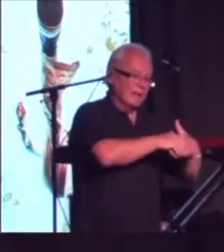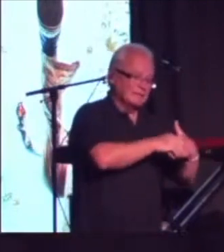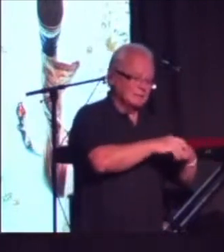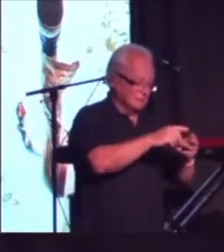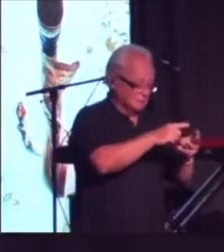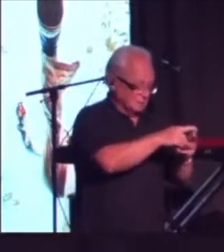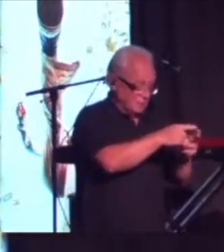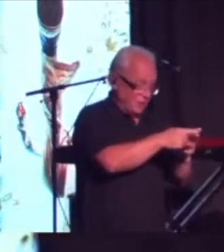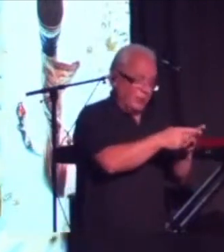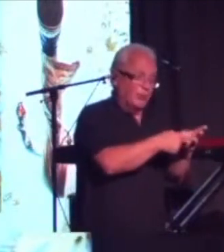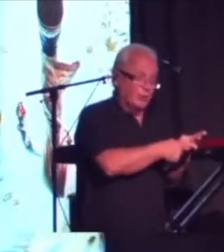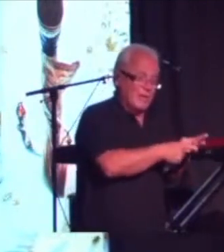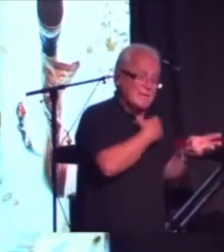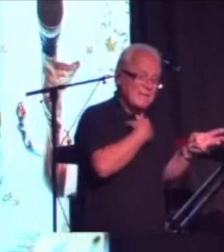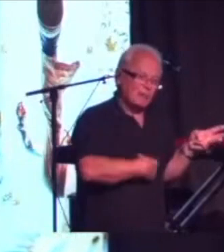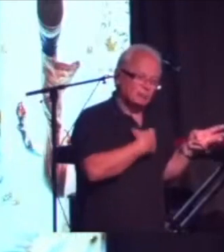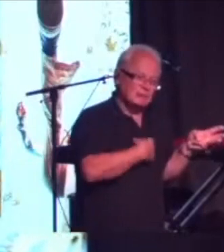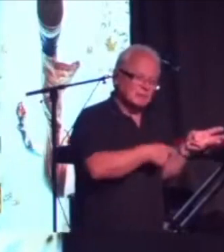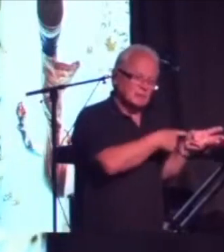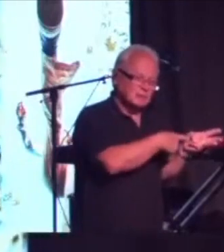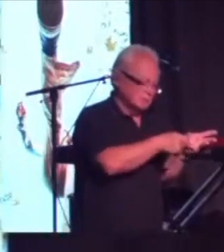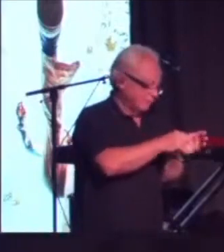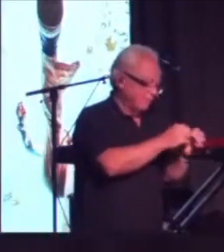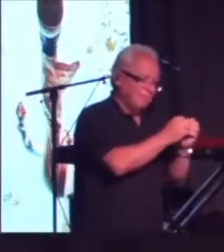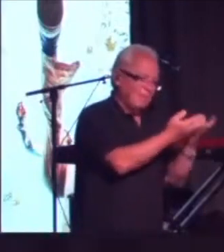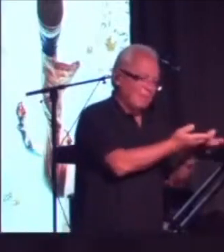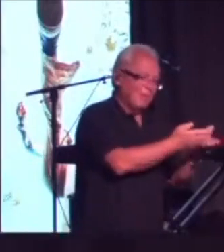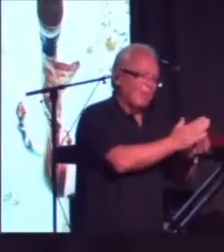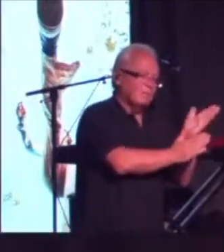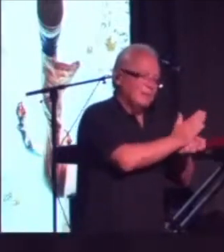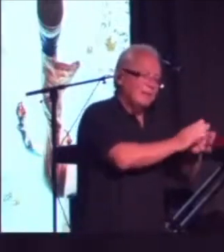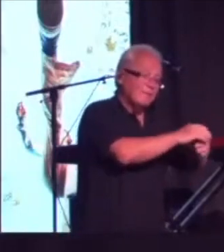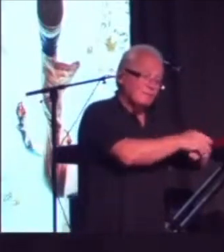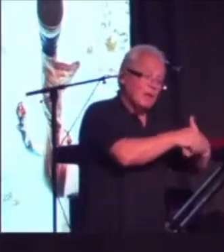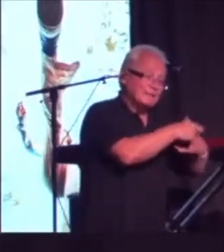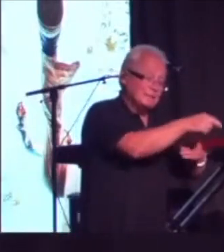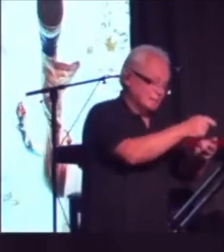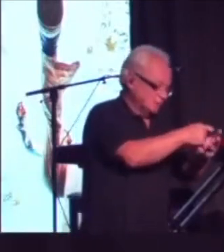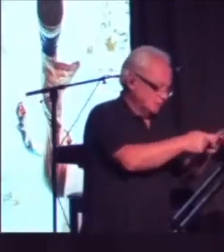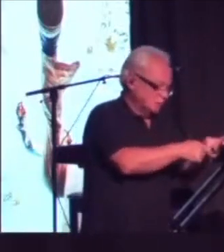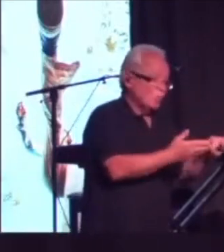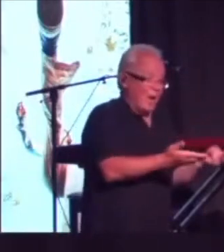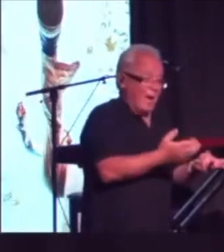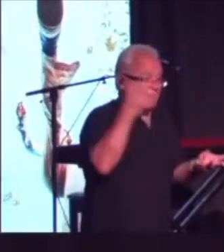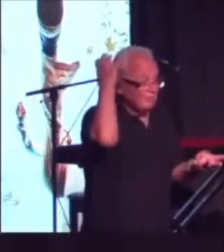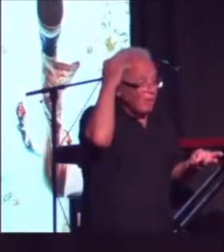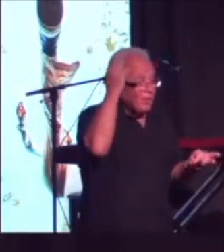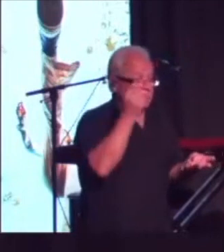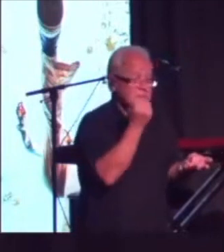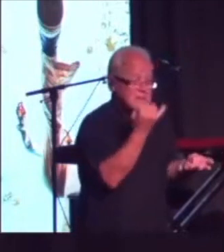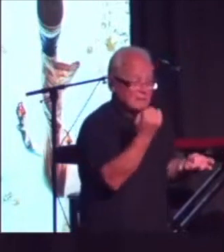three characteristics of a biblical friend. A biblical friend. that we see in Proverbs. So Proverbs